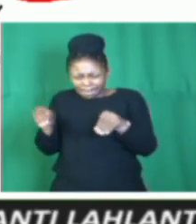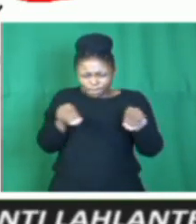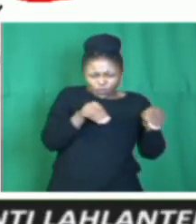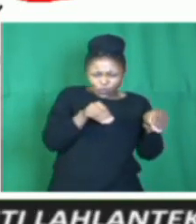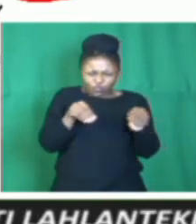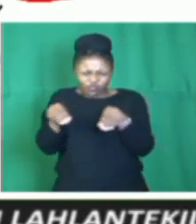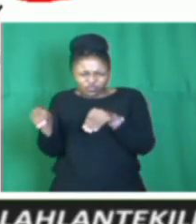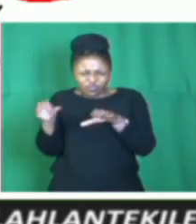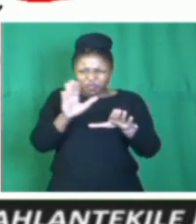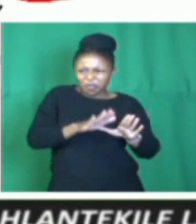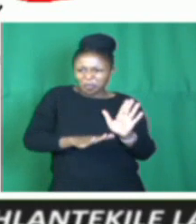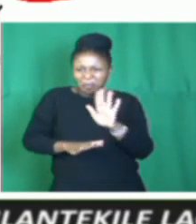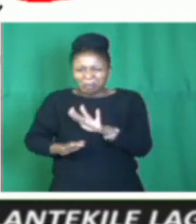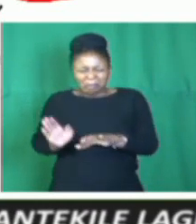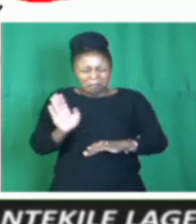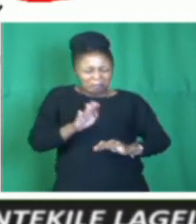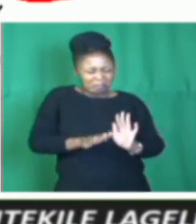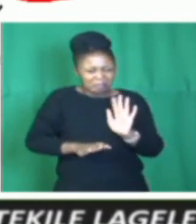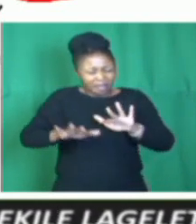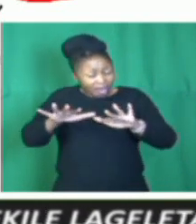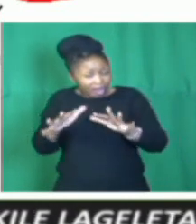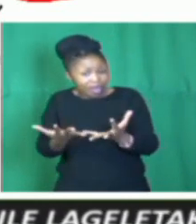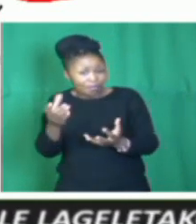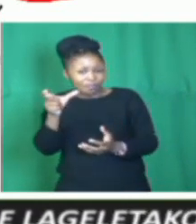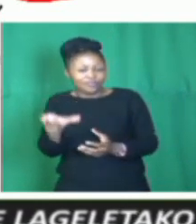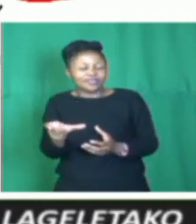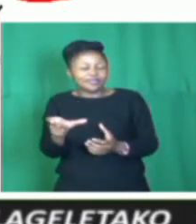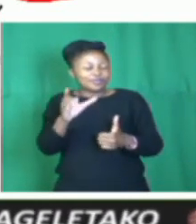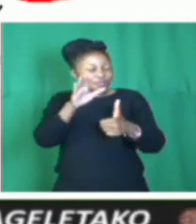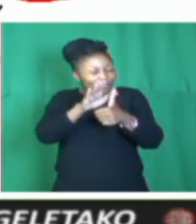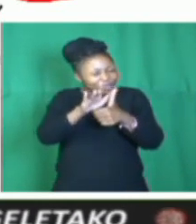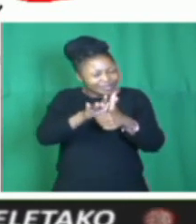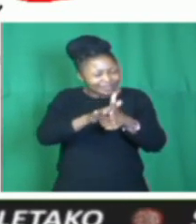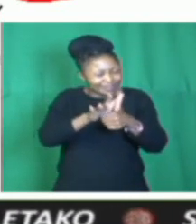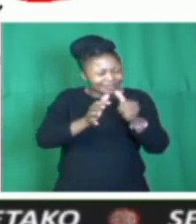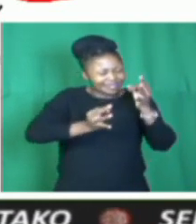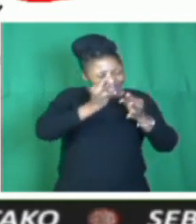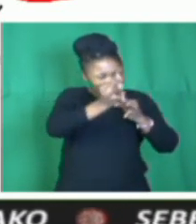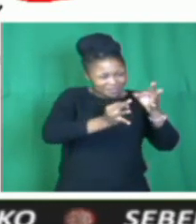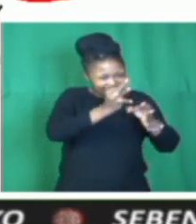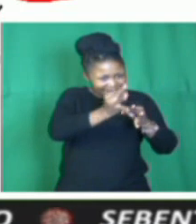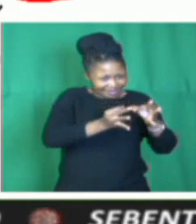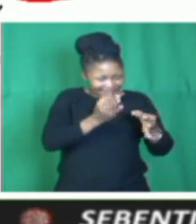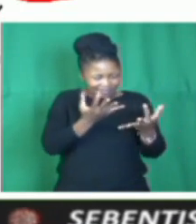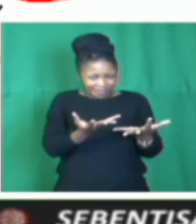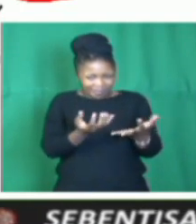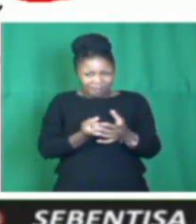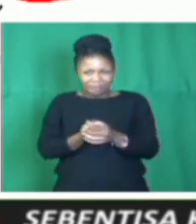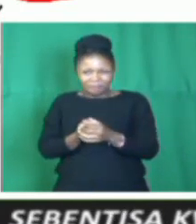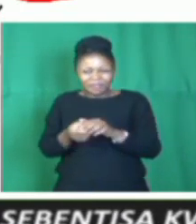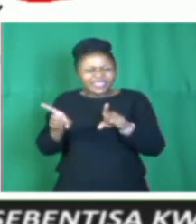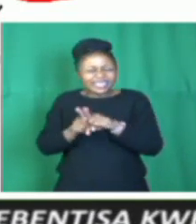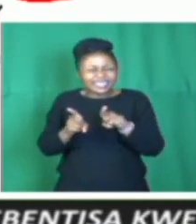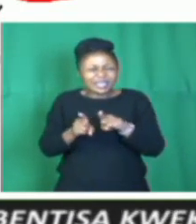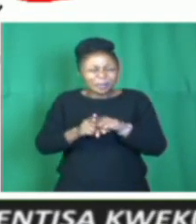person walks. That is very key. Also, do make sure that you touch on the character